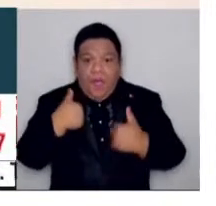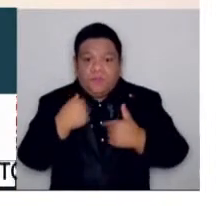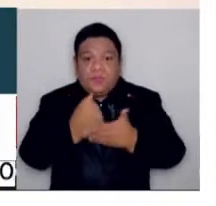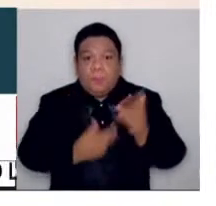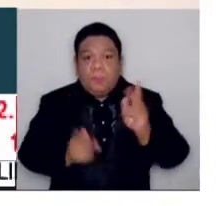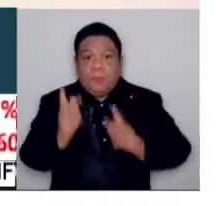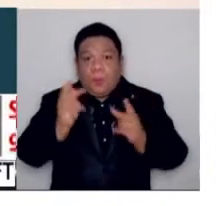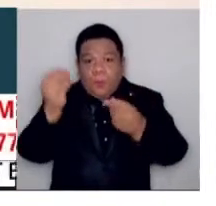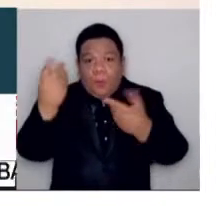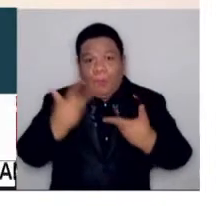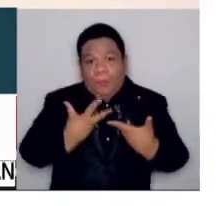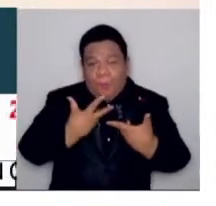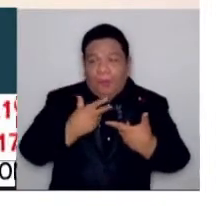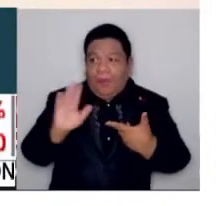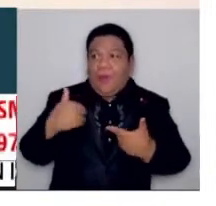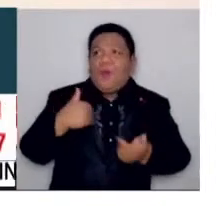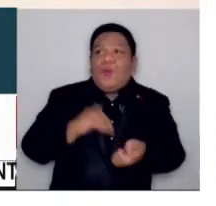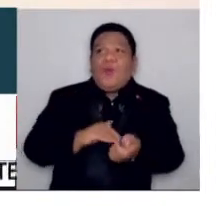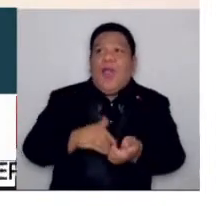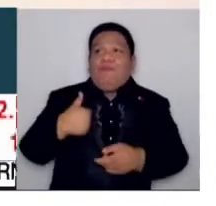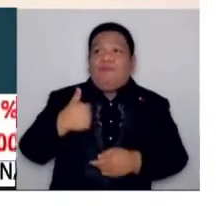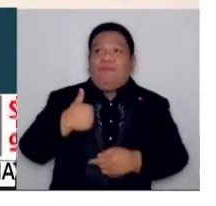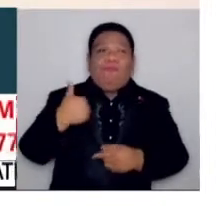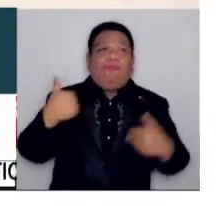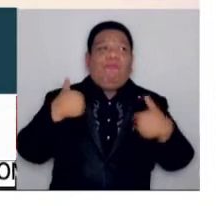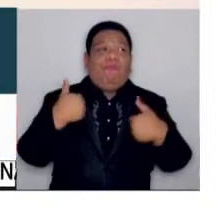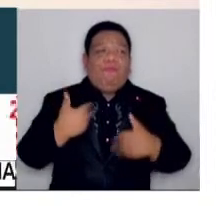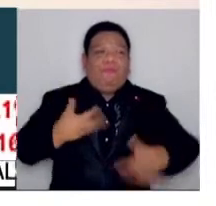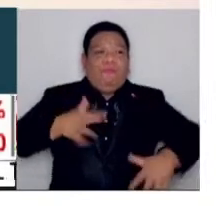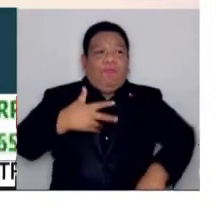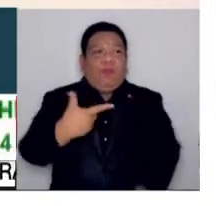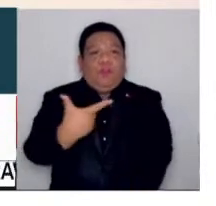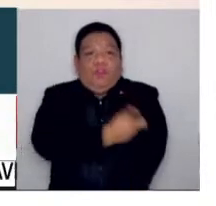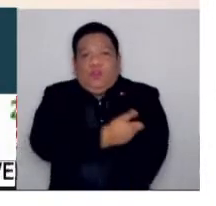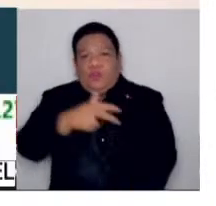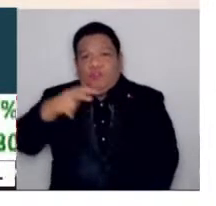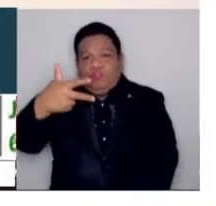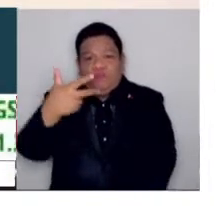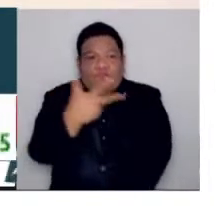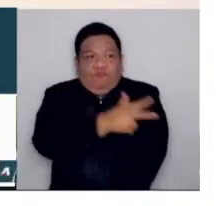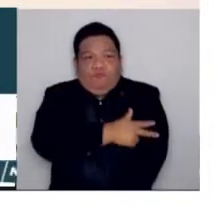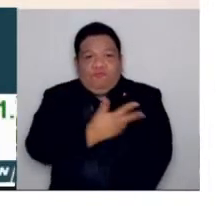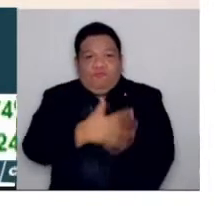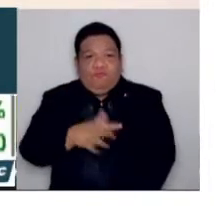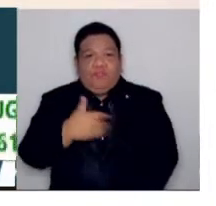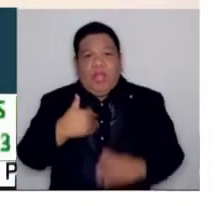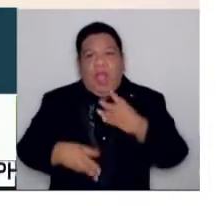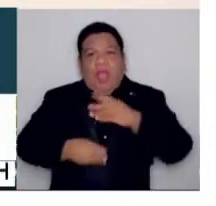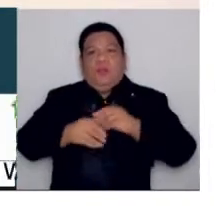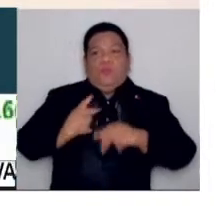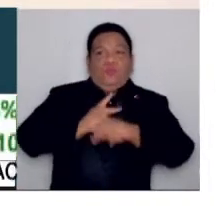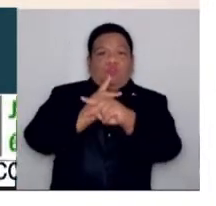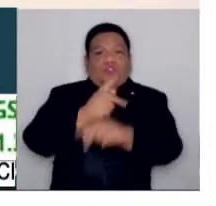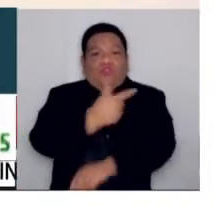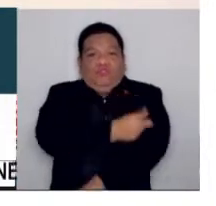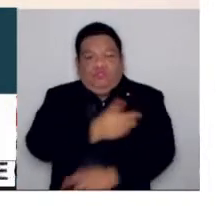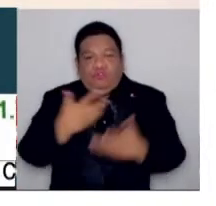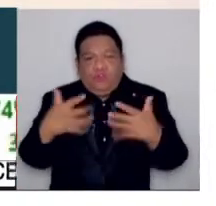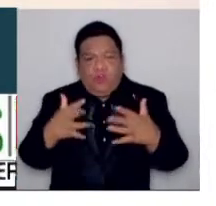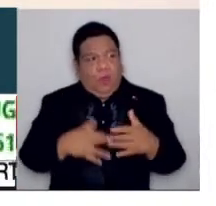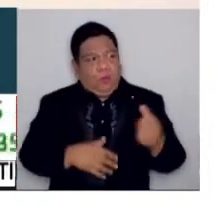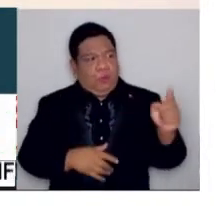No, sinasabihan ako, doktora, meron na ho akong third dose, meron na ho akong booster shots. Daig niyo pa